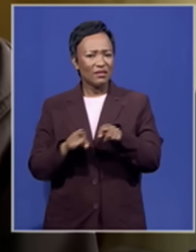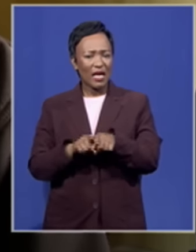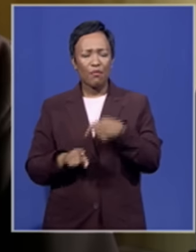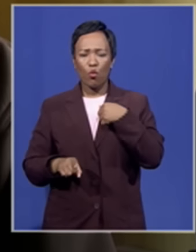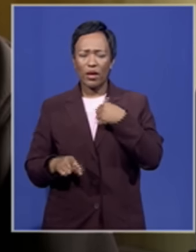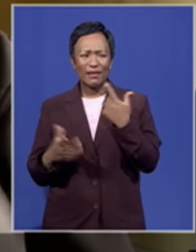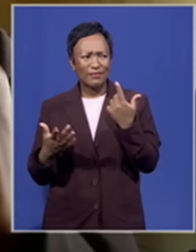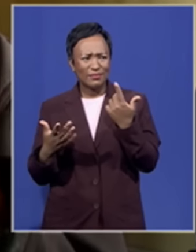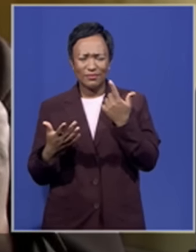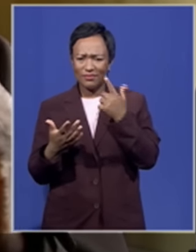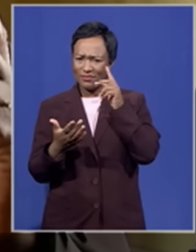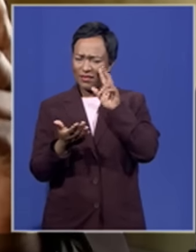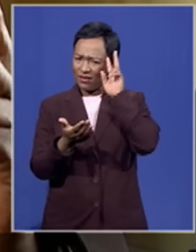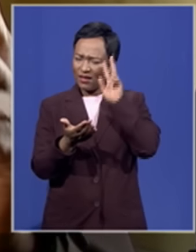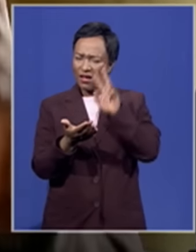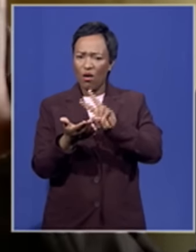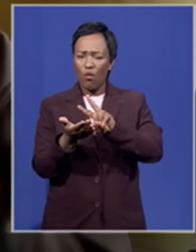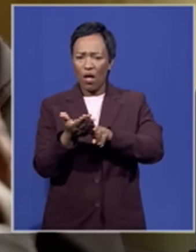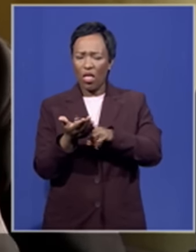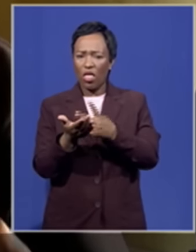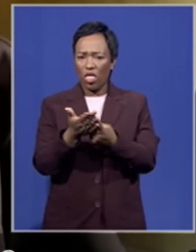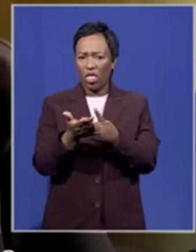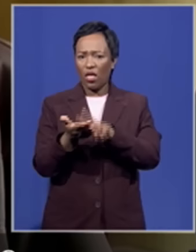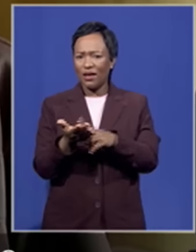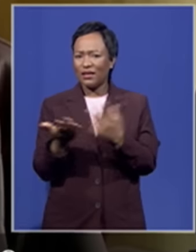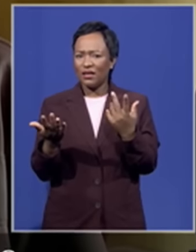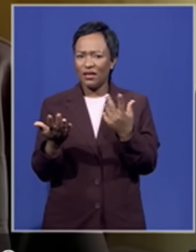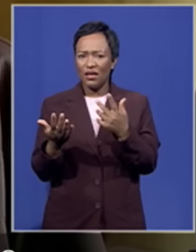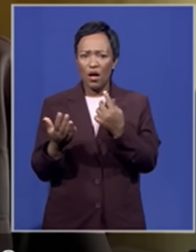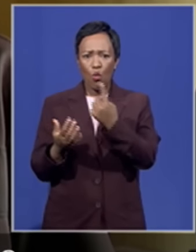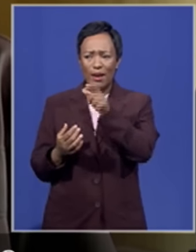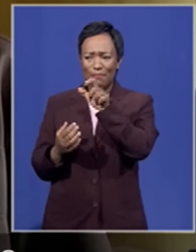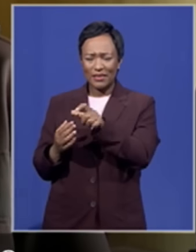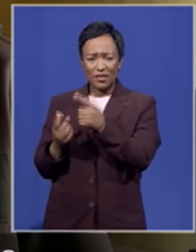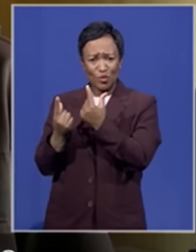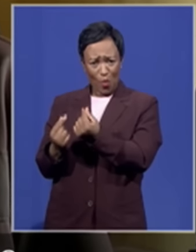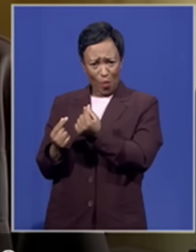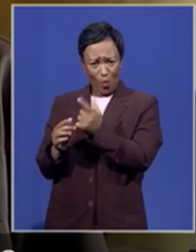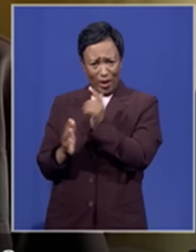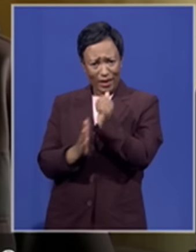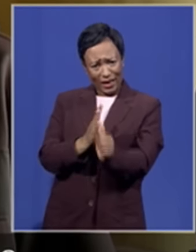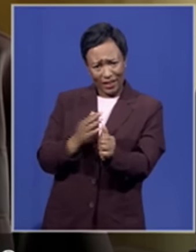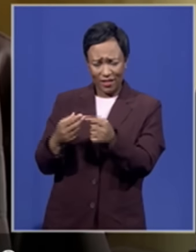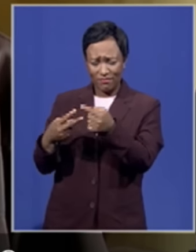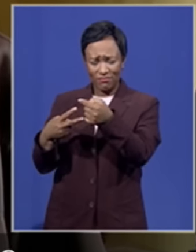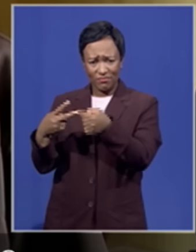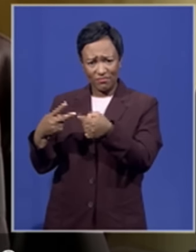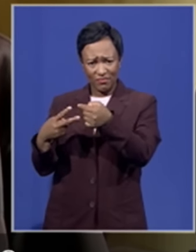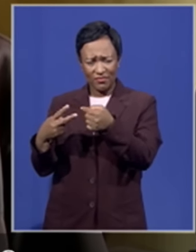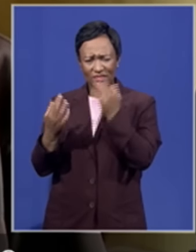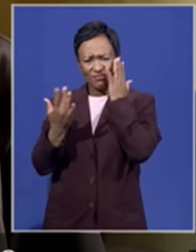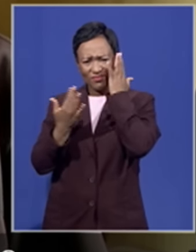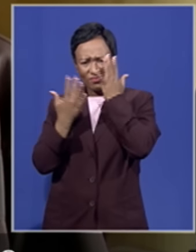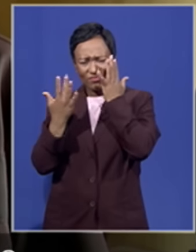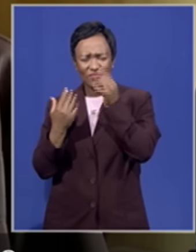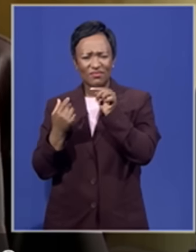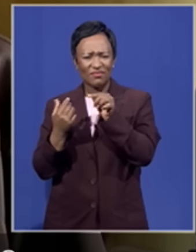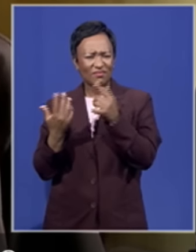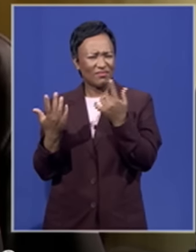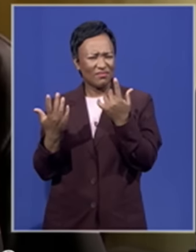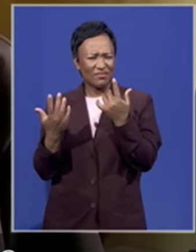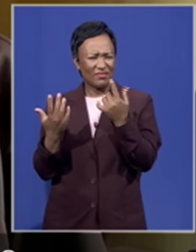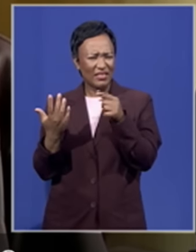lebile re kwa gore ke motho ka o te ya dirileng tiragalo le gore iputša mo gore na gore ana motho e bonyamasana yo bona